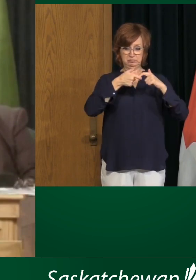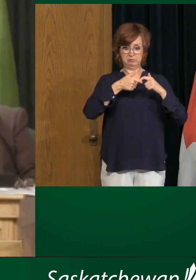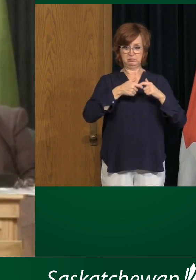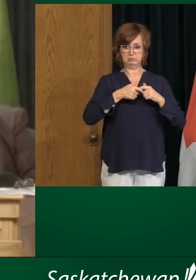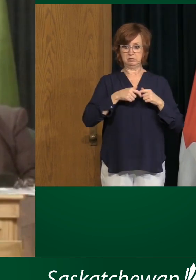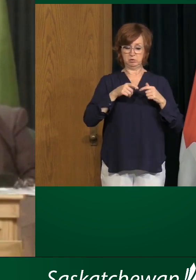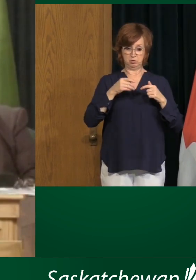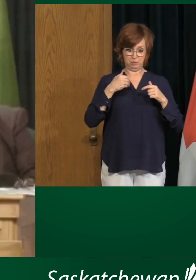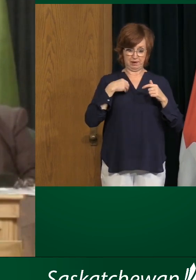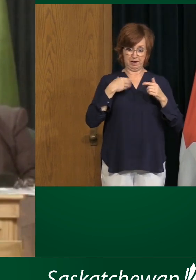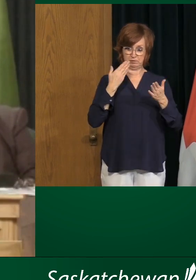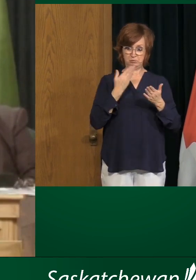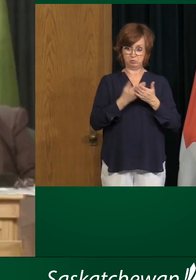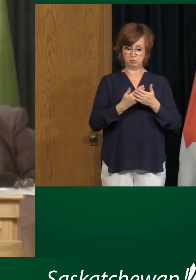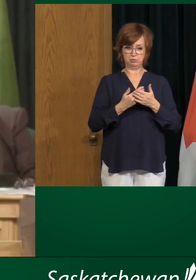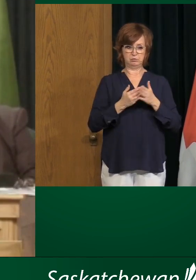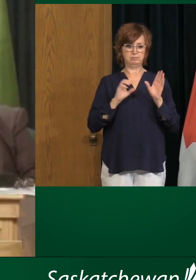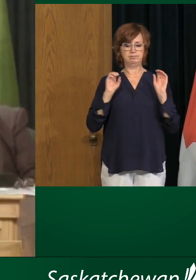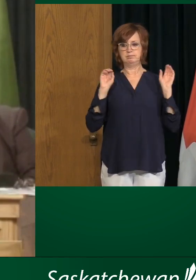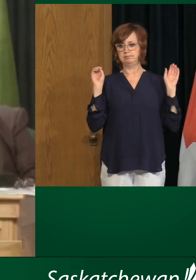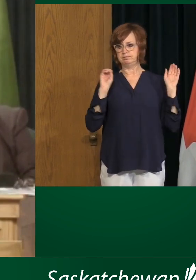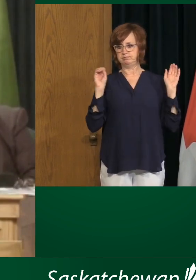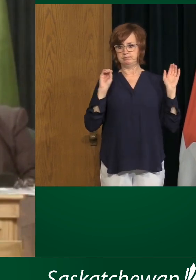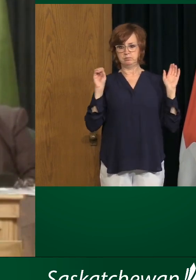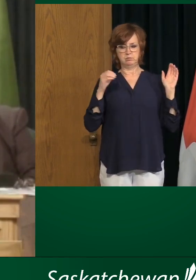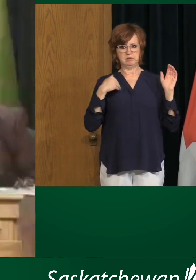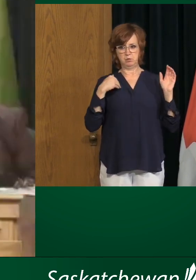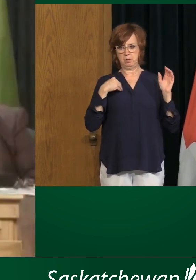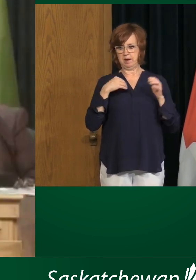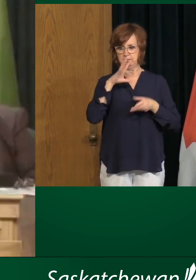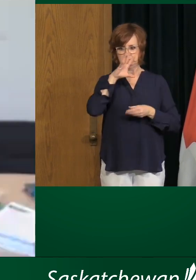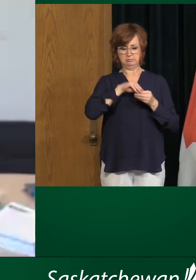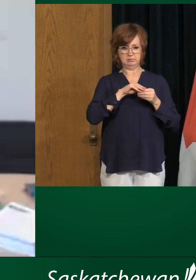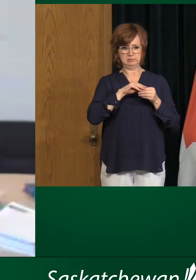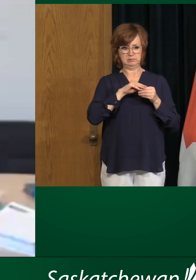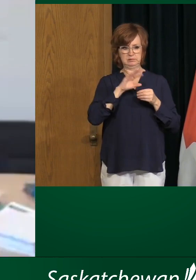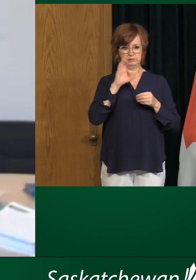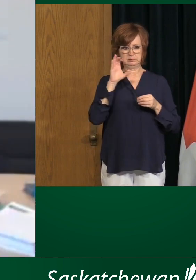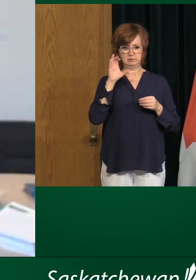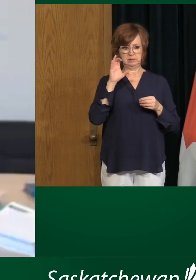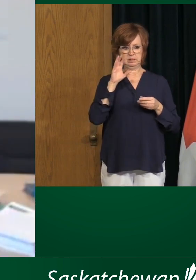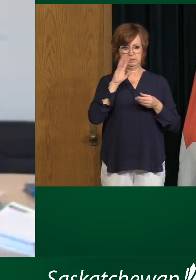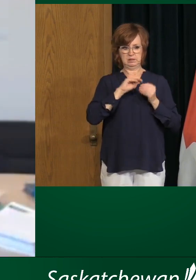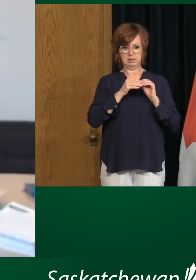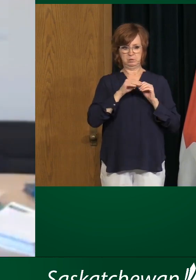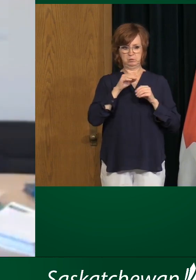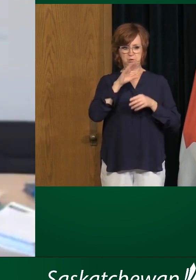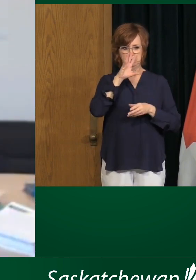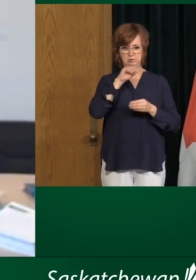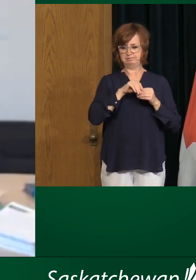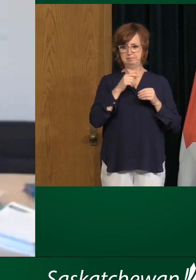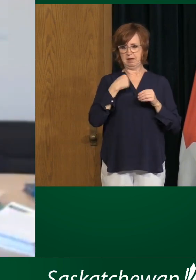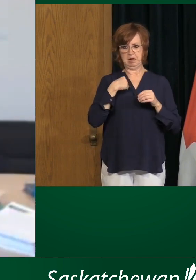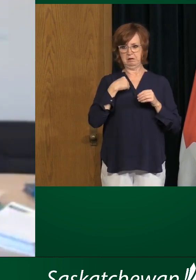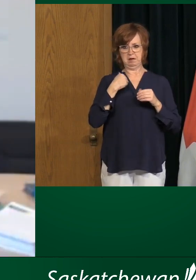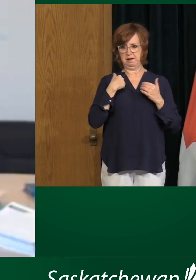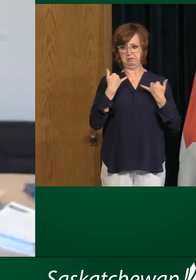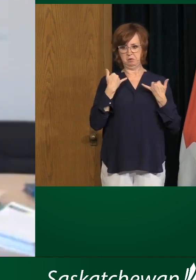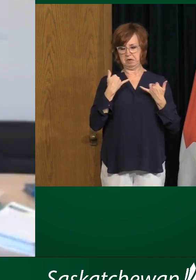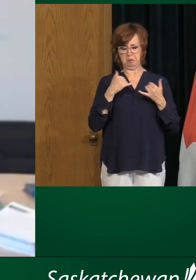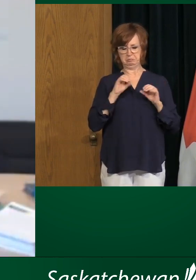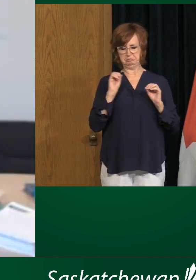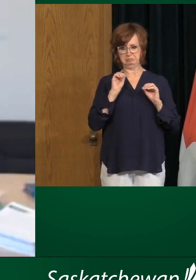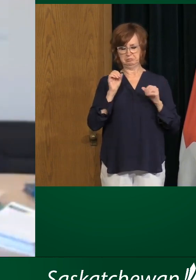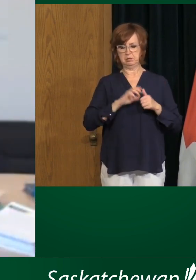I don't have roll-up data available right now, and I'm not sure that we actually would be able to create an accurate picture. What I can tell you, though, is that